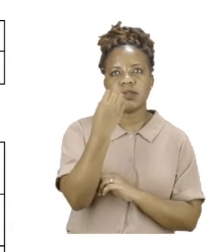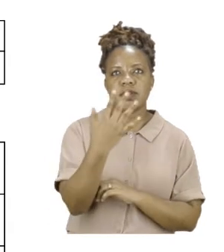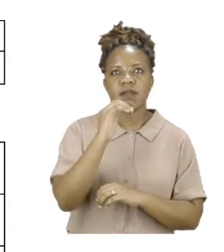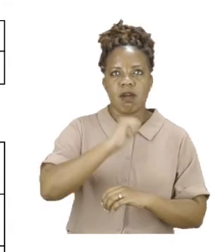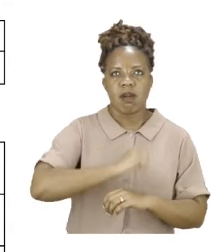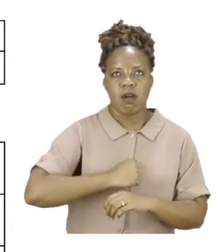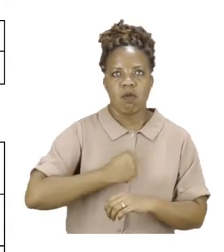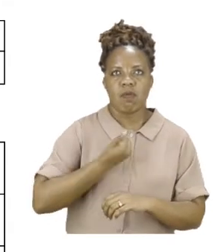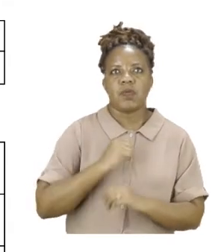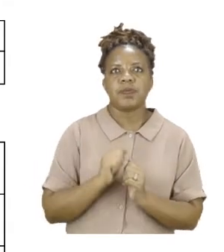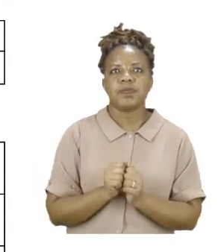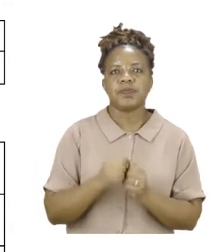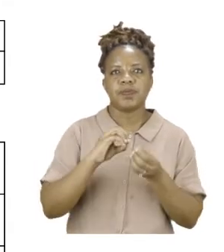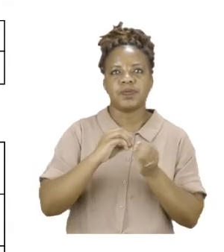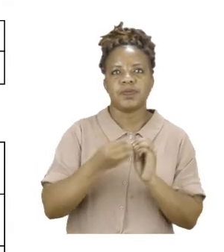was,